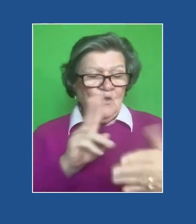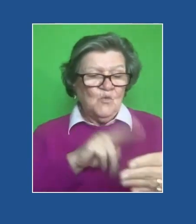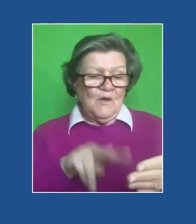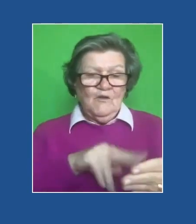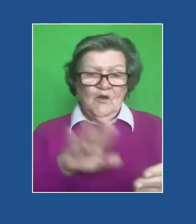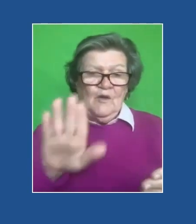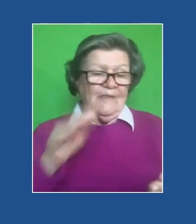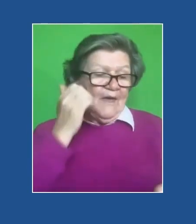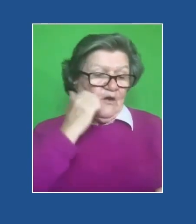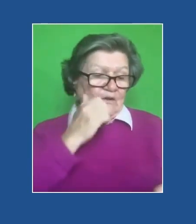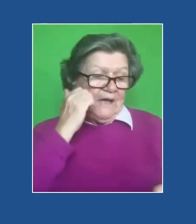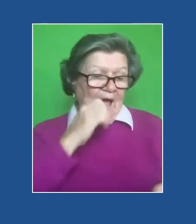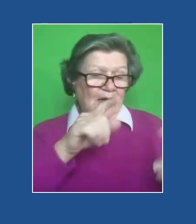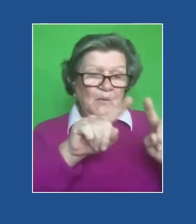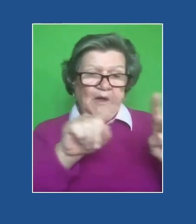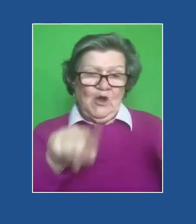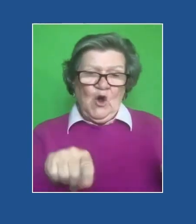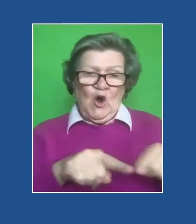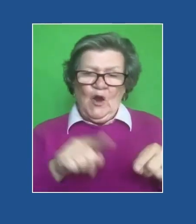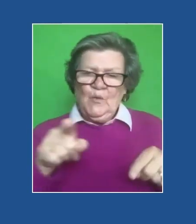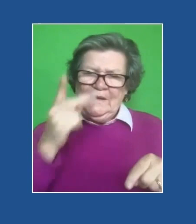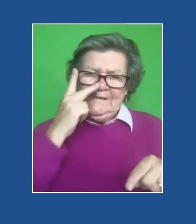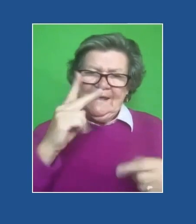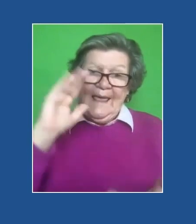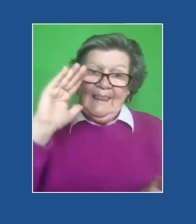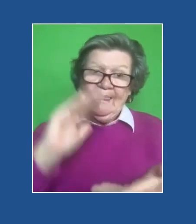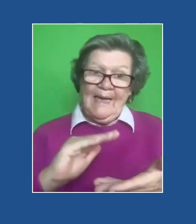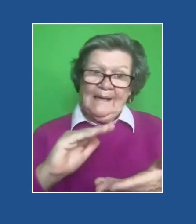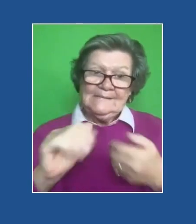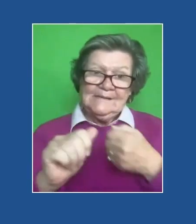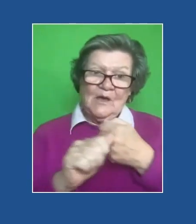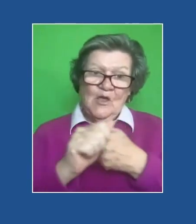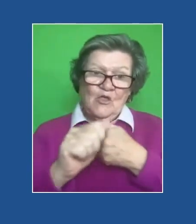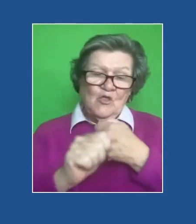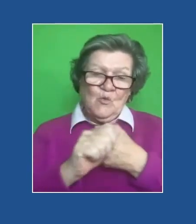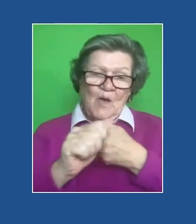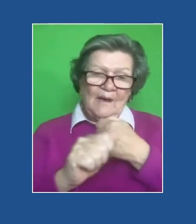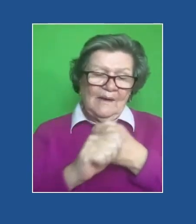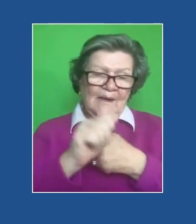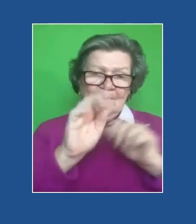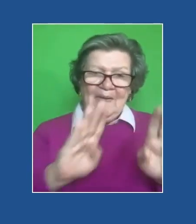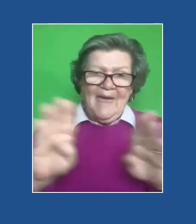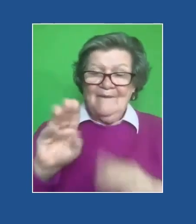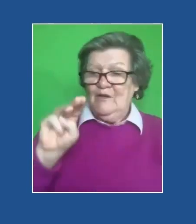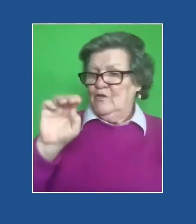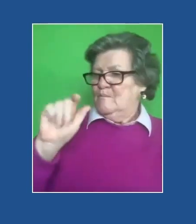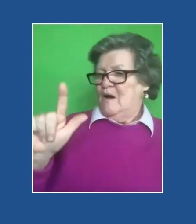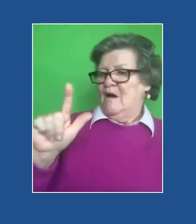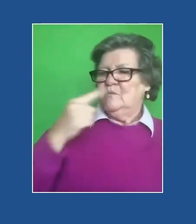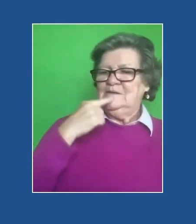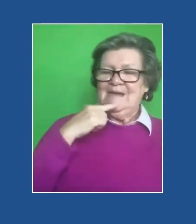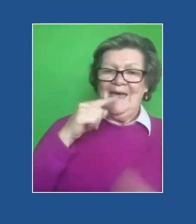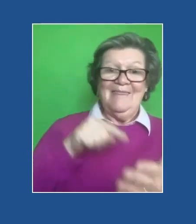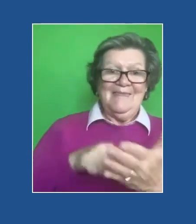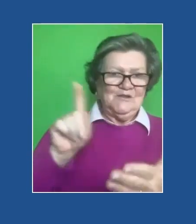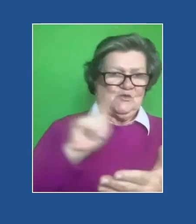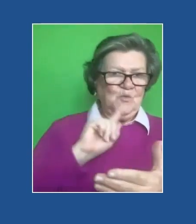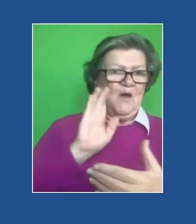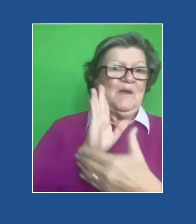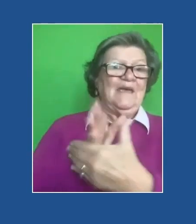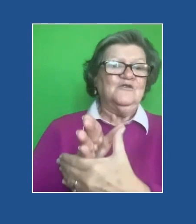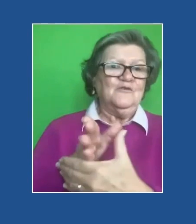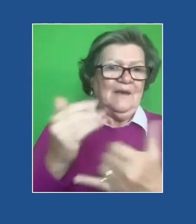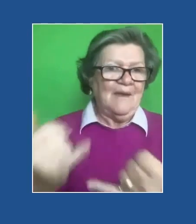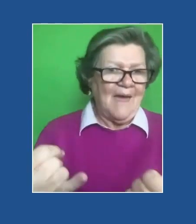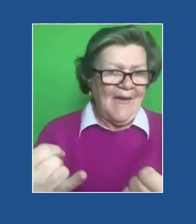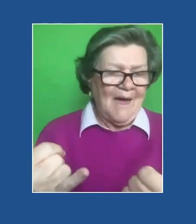card, we see that maybe there are life-threatening behaviors that our DBT treatment model would say, this is where we intervene first. And so there can be a little